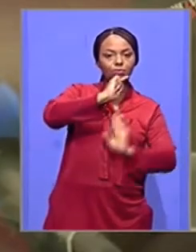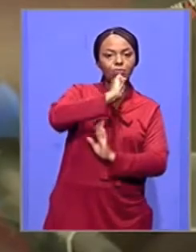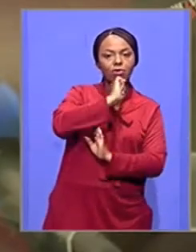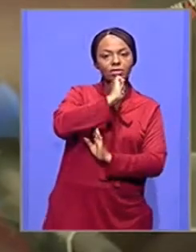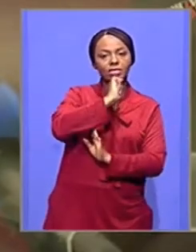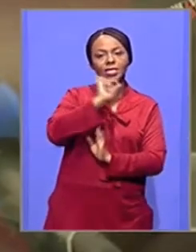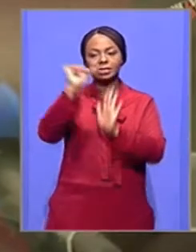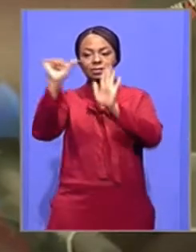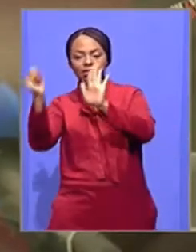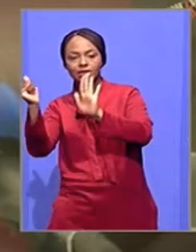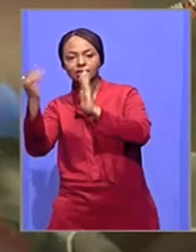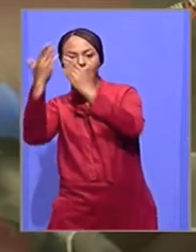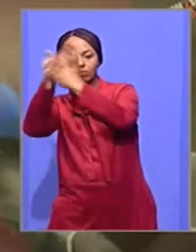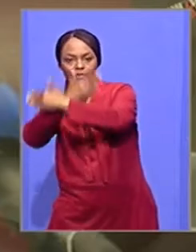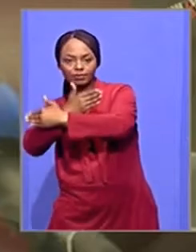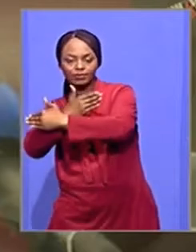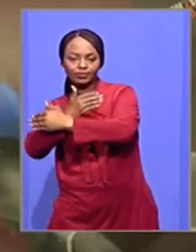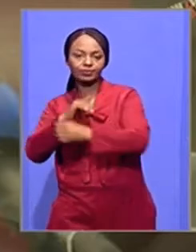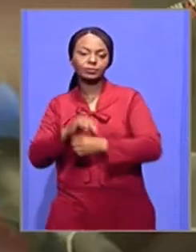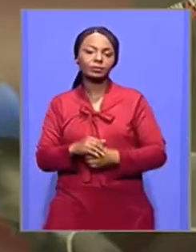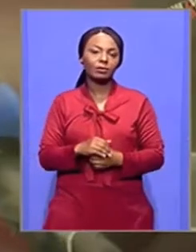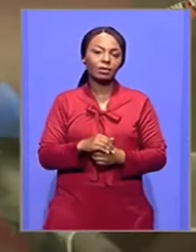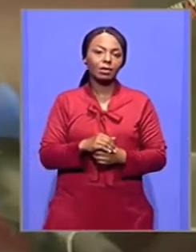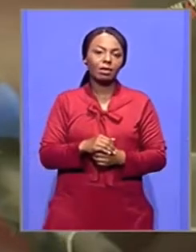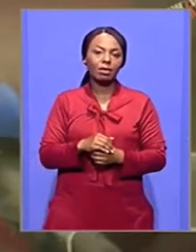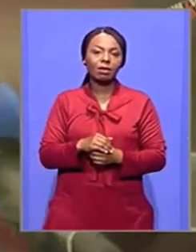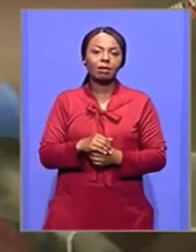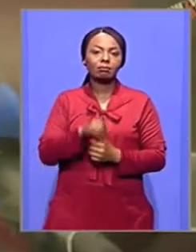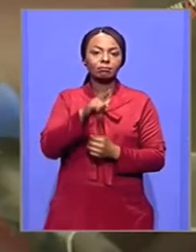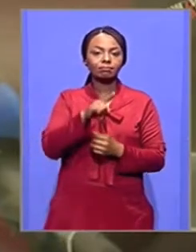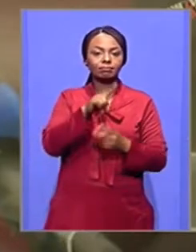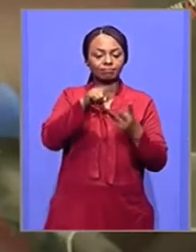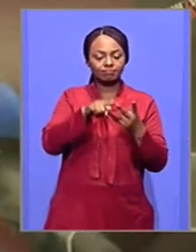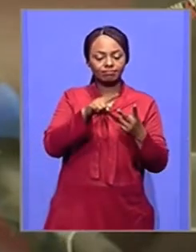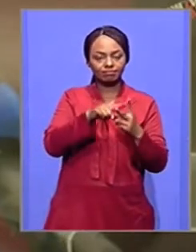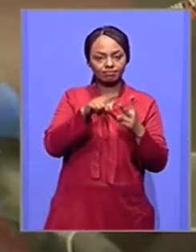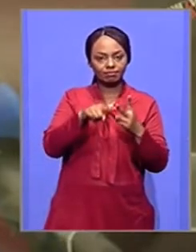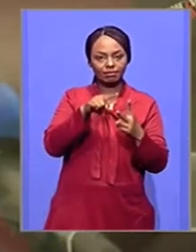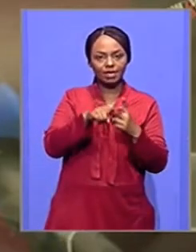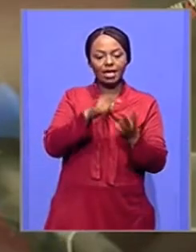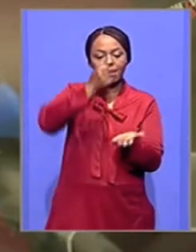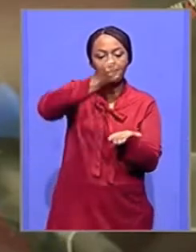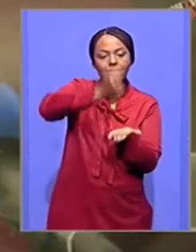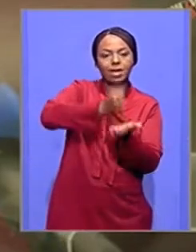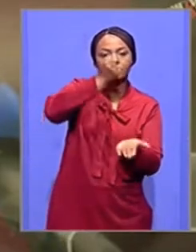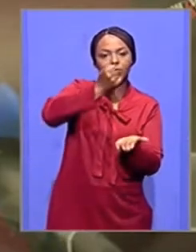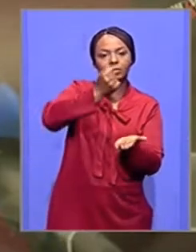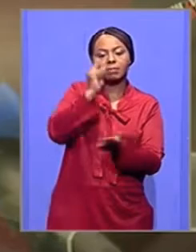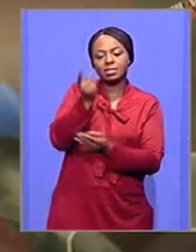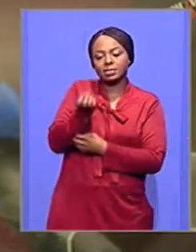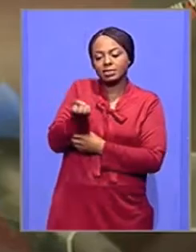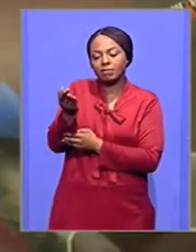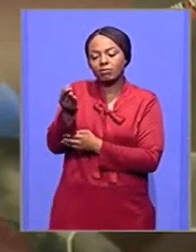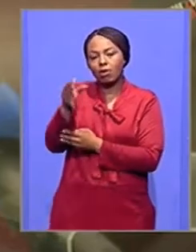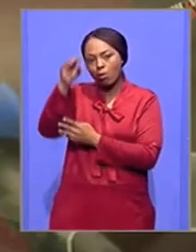and 6 o'clock in the evening. And the applicants to surrender their passports to the investigating